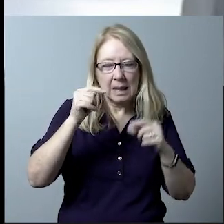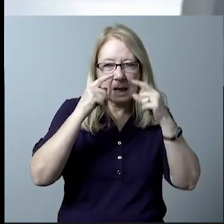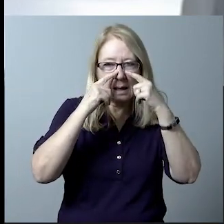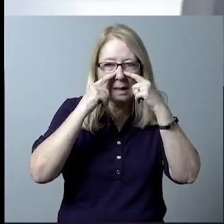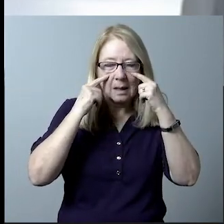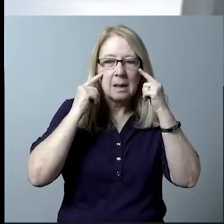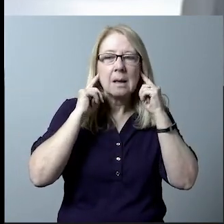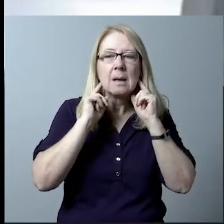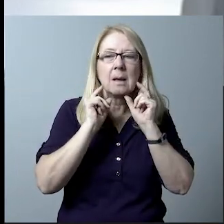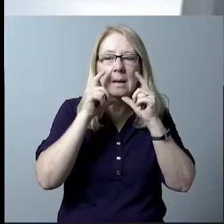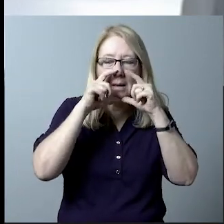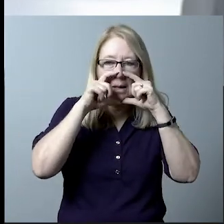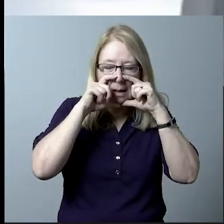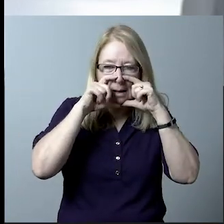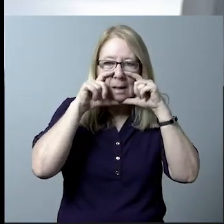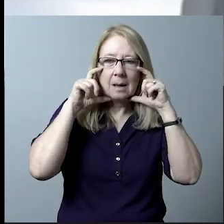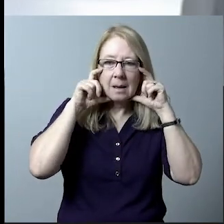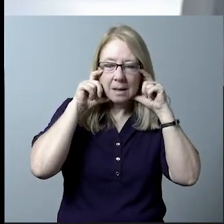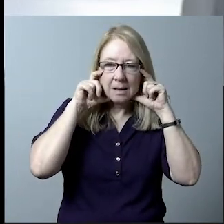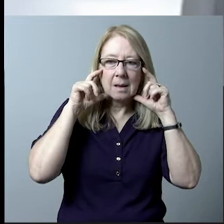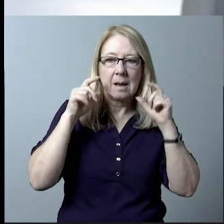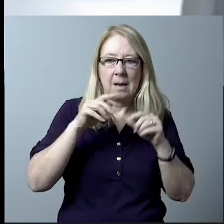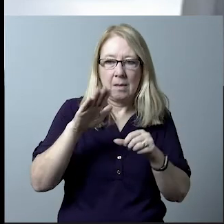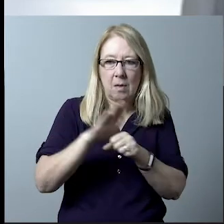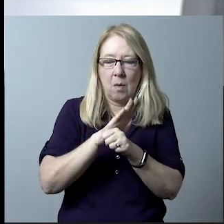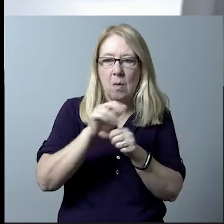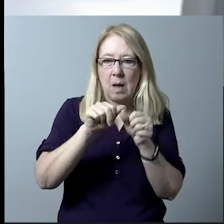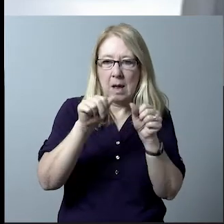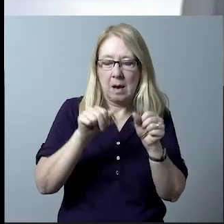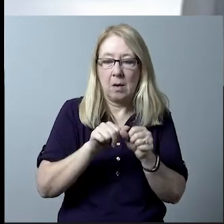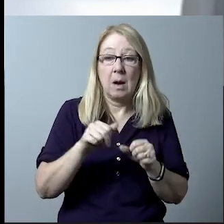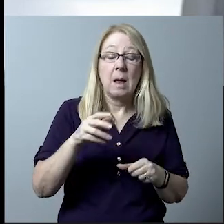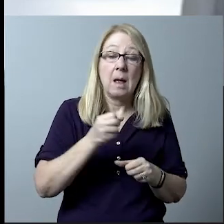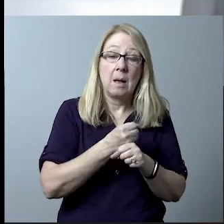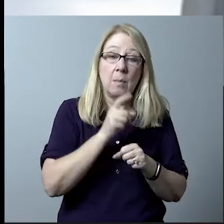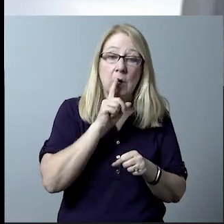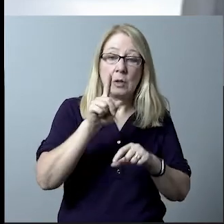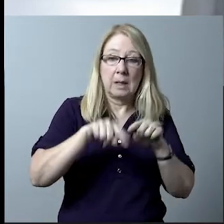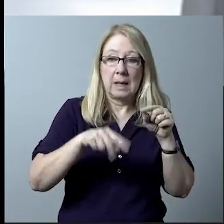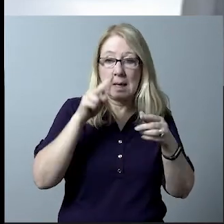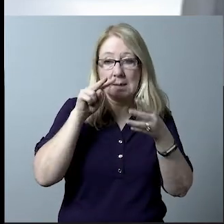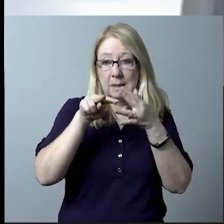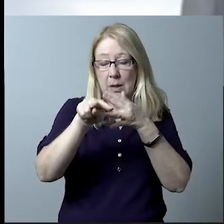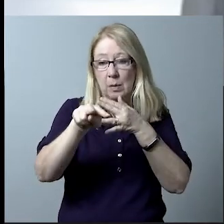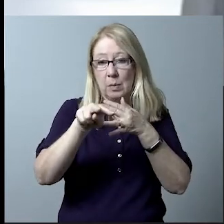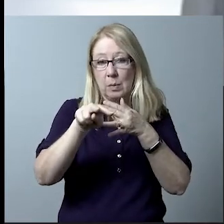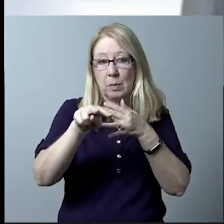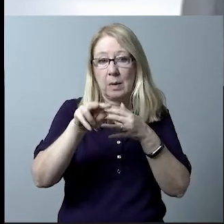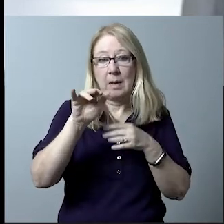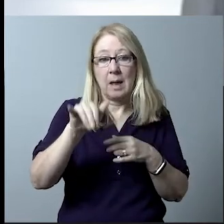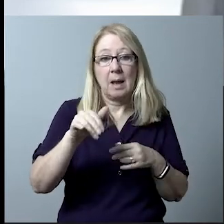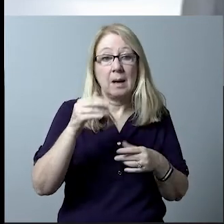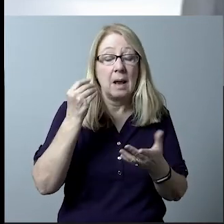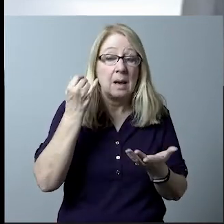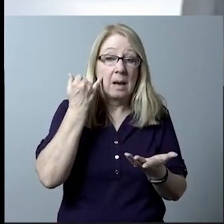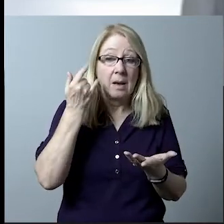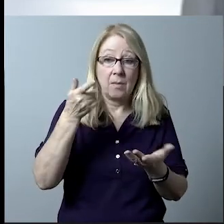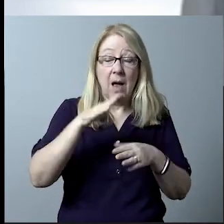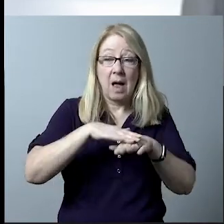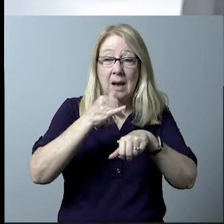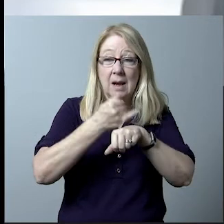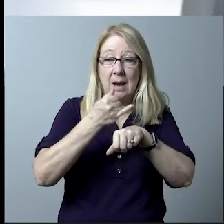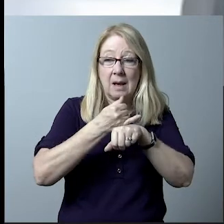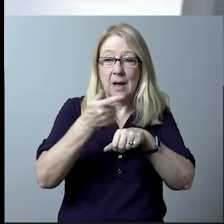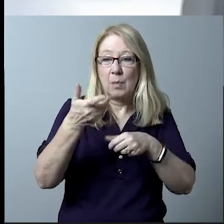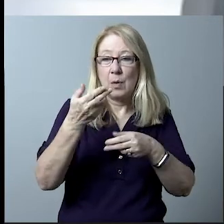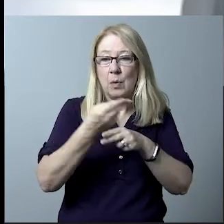be a snug fit around your nose and mouth, and cover that whole area, and make sure that, again, you can't see through it. So